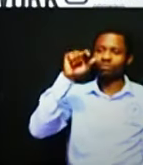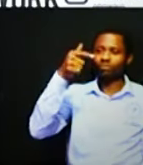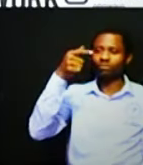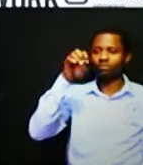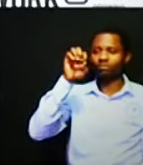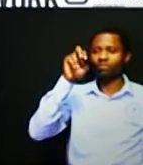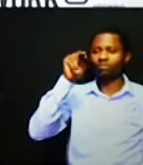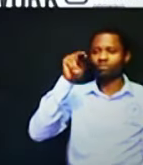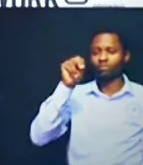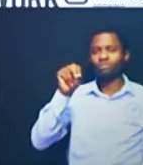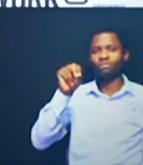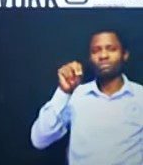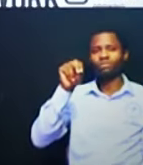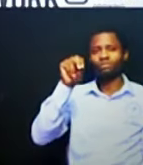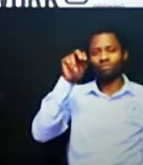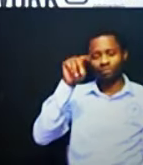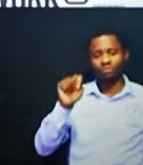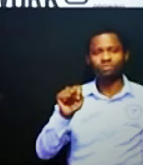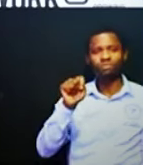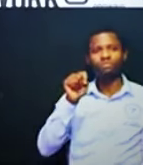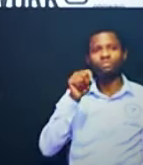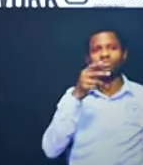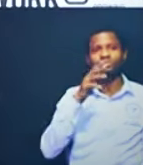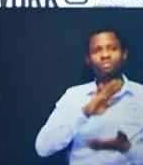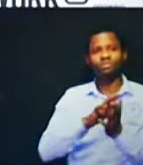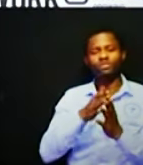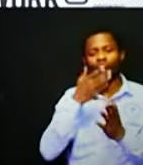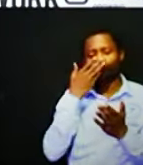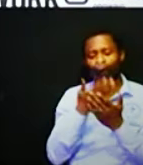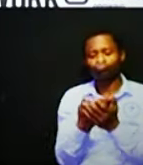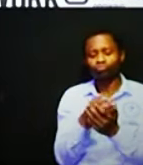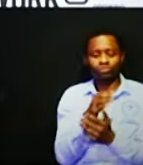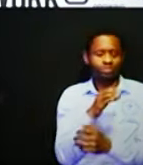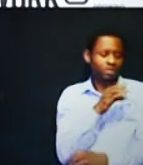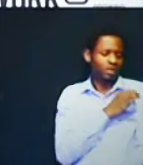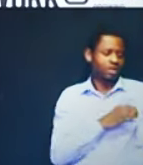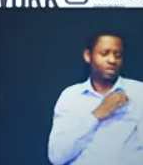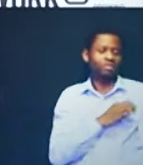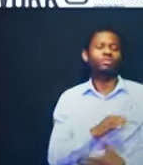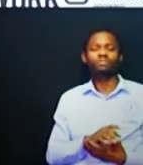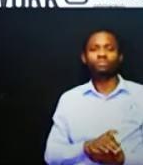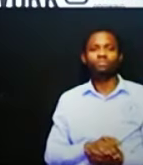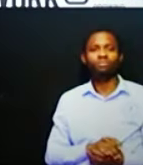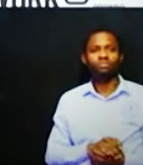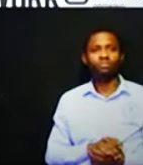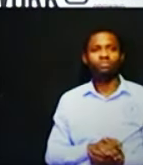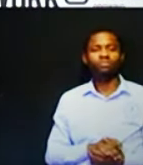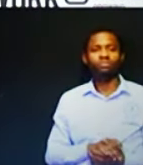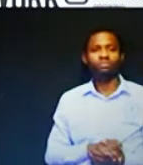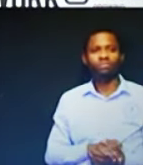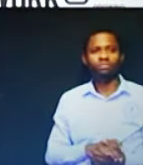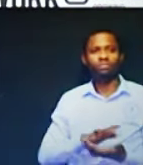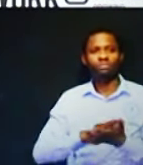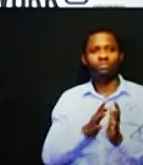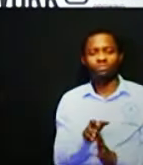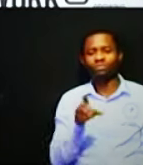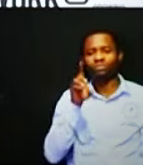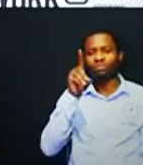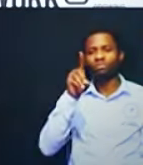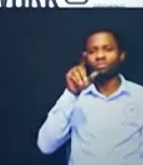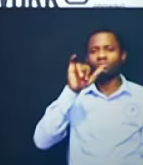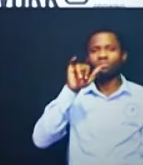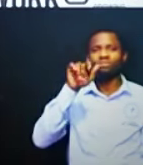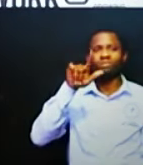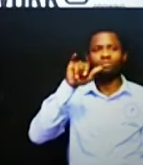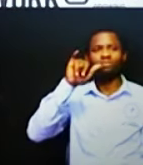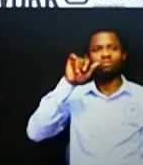se bo modian se obeye nsie no aye obi a wo abra bo eye papa. Be diligent and noble in character. Bo modian